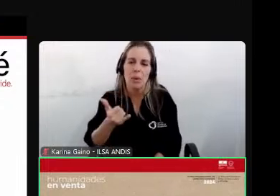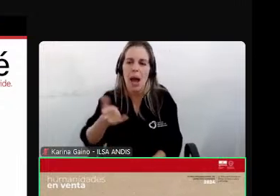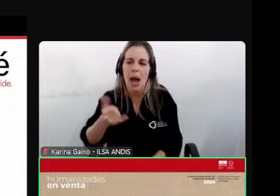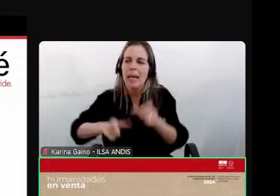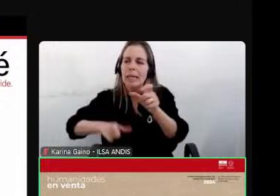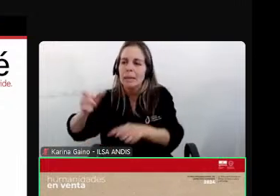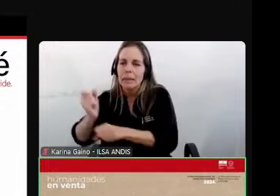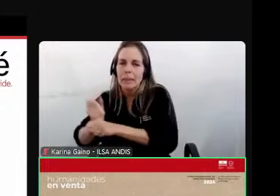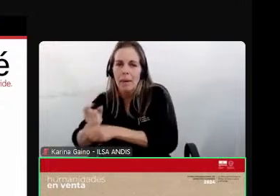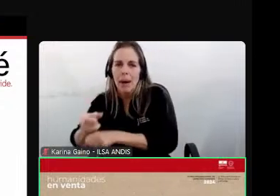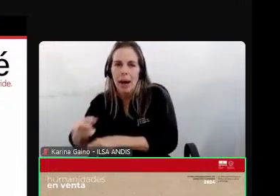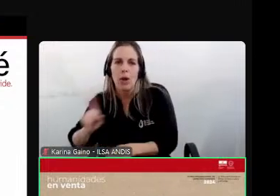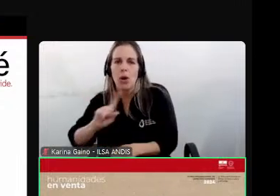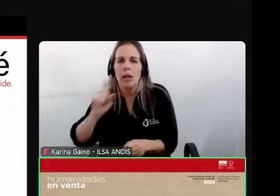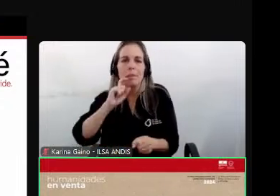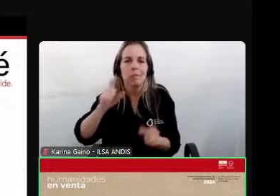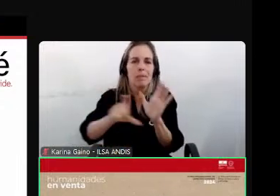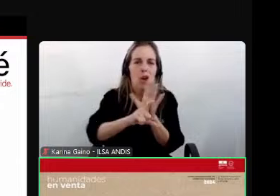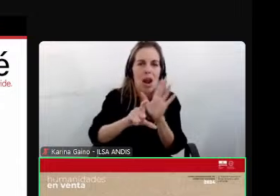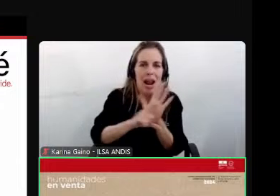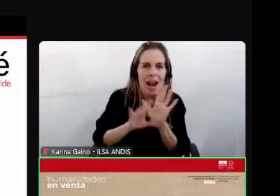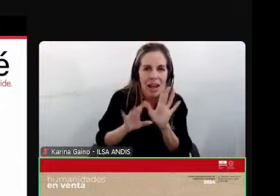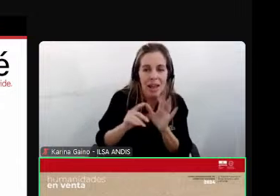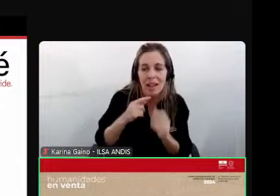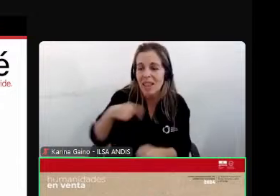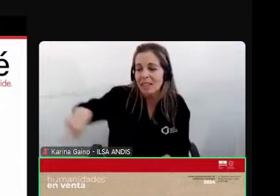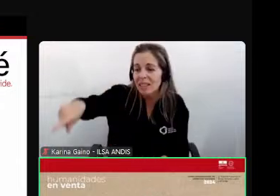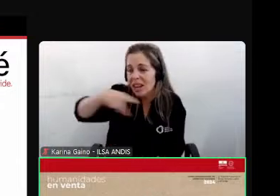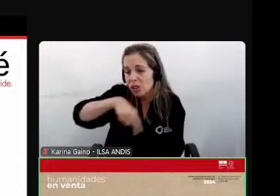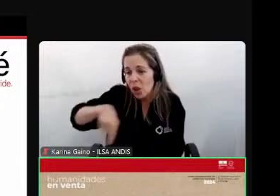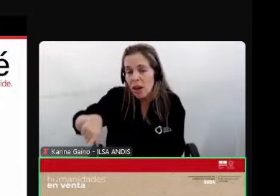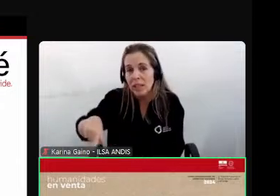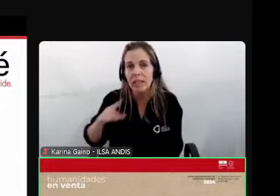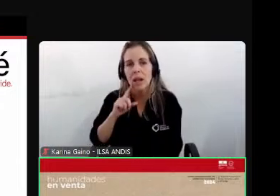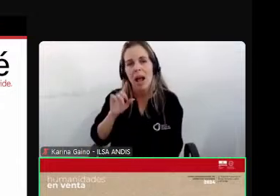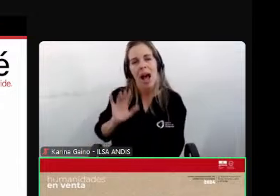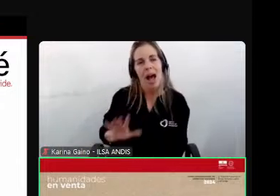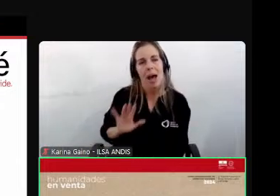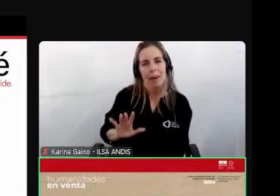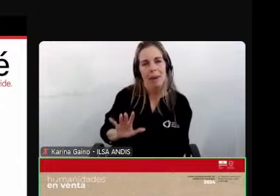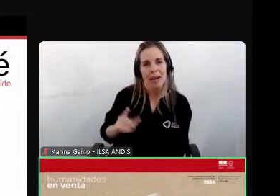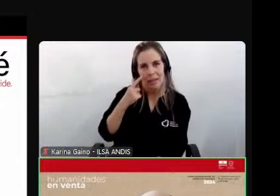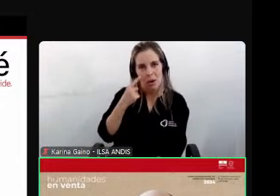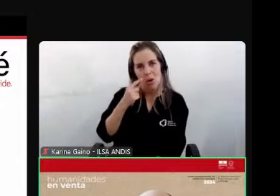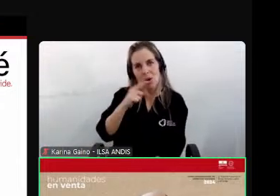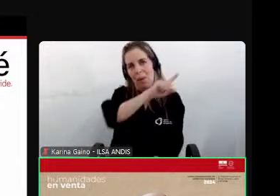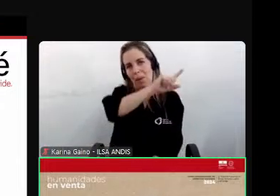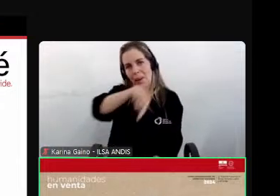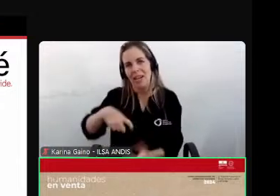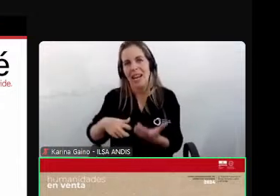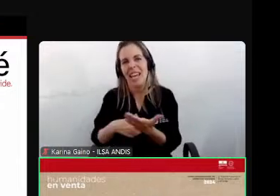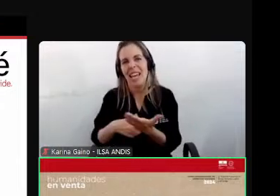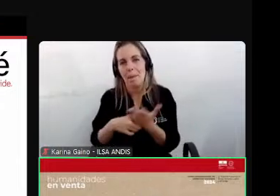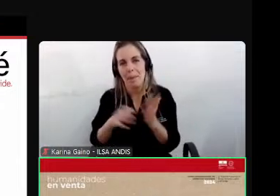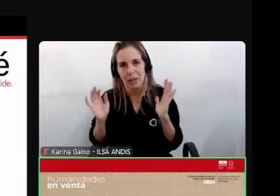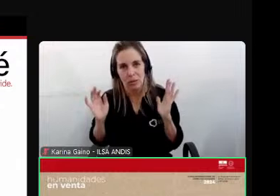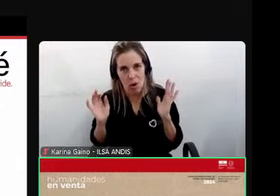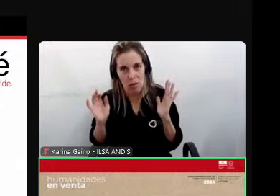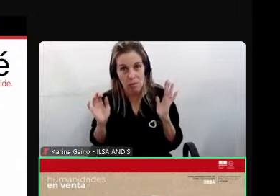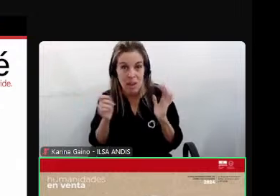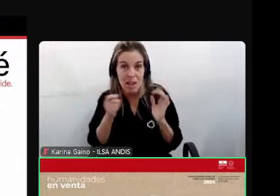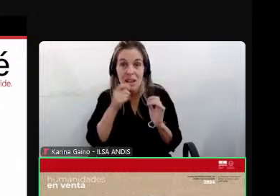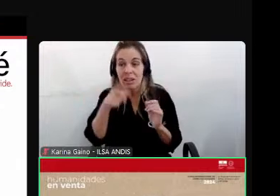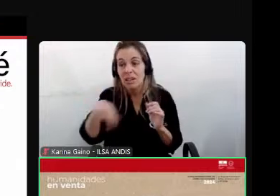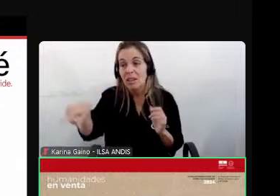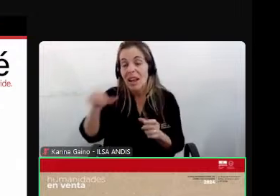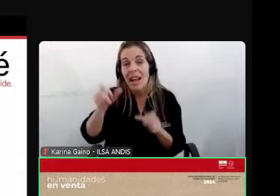the immigration department, and if you tell them that that your conditions of work don't match those of that were